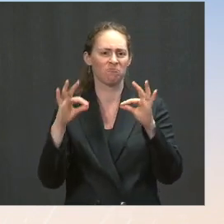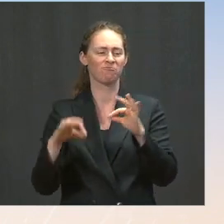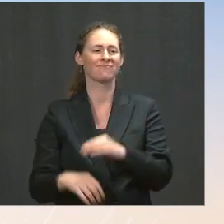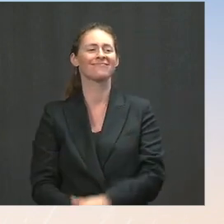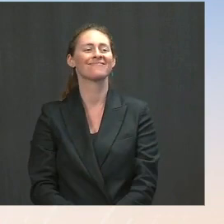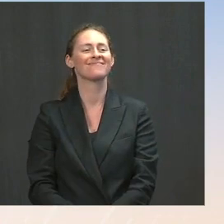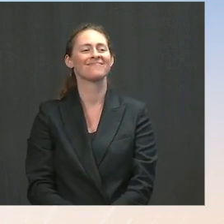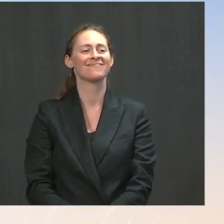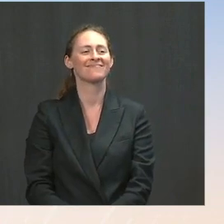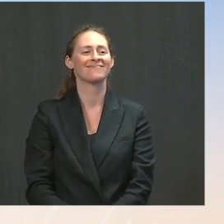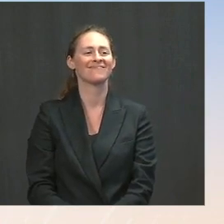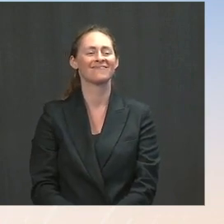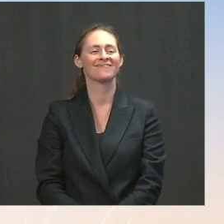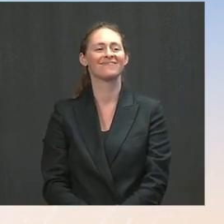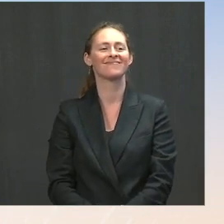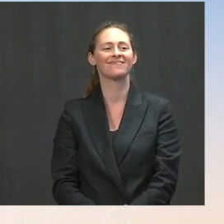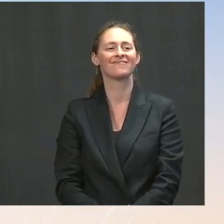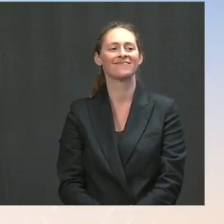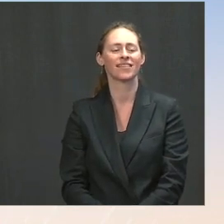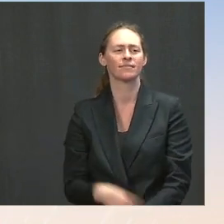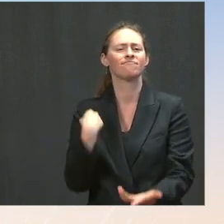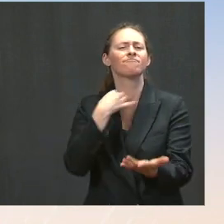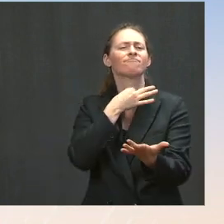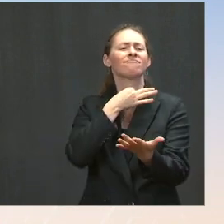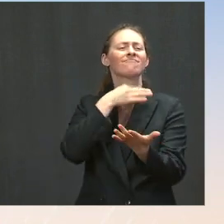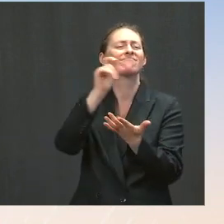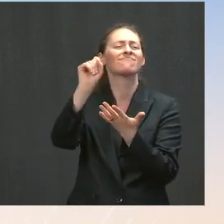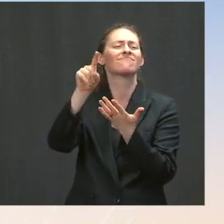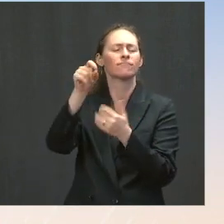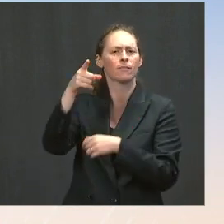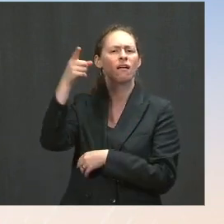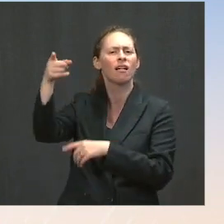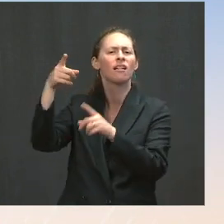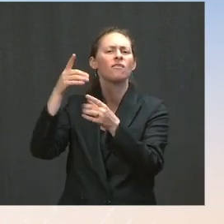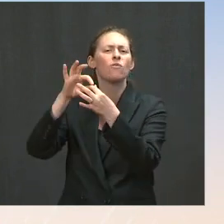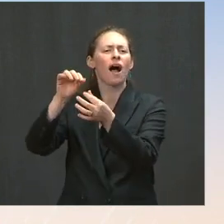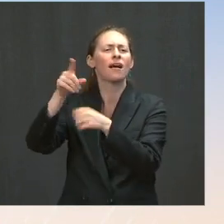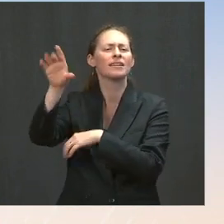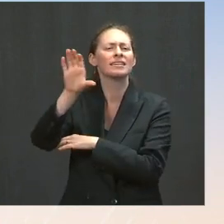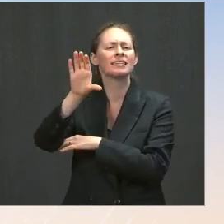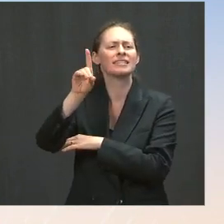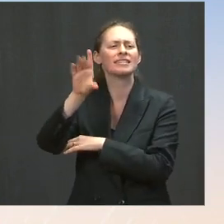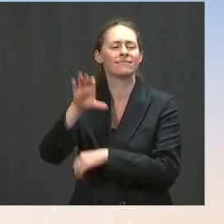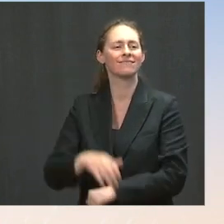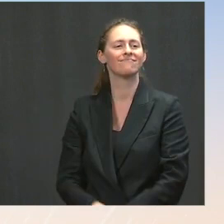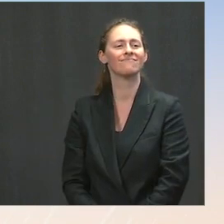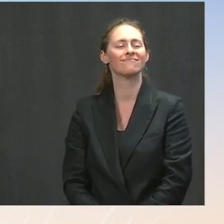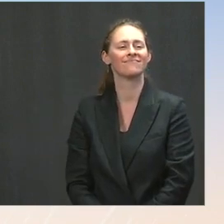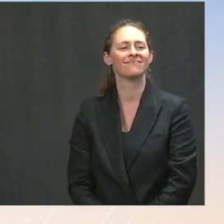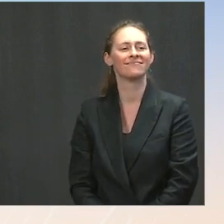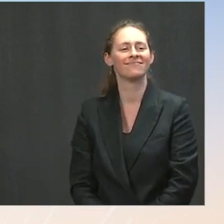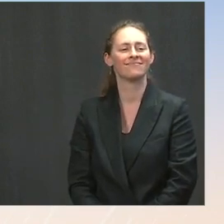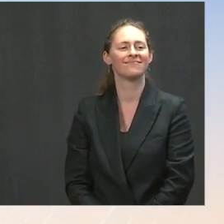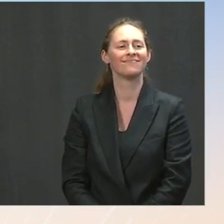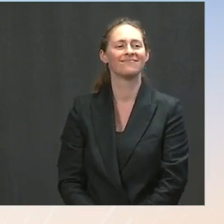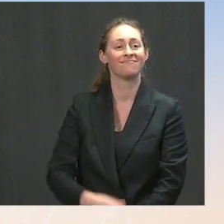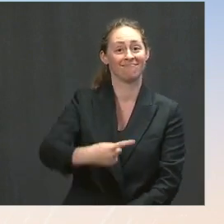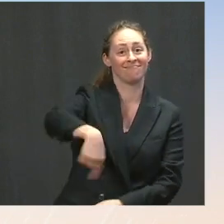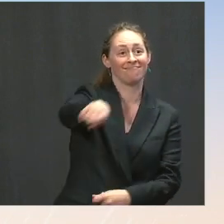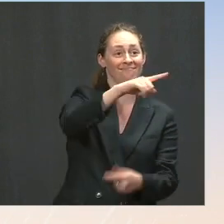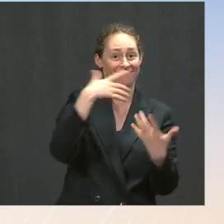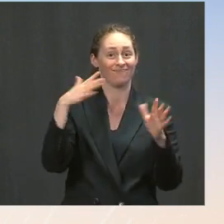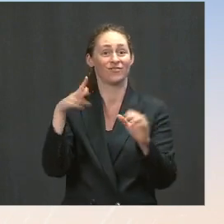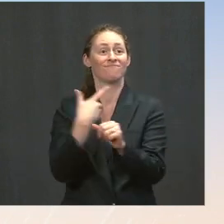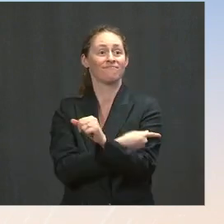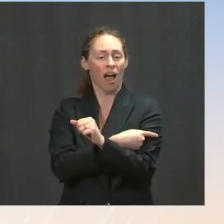CDC's revised masking guidance that some vaccinated Americans should wear masks indoors where there's risk of high transmission or currently high